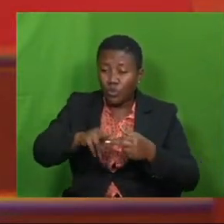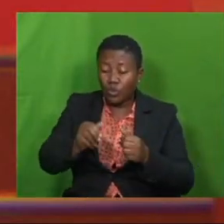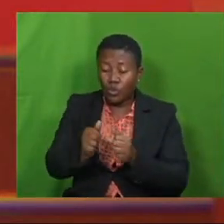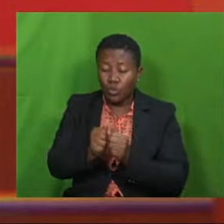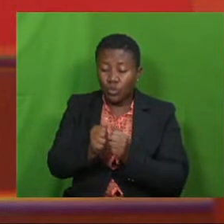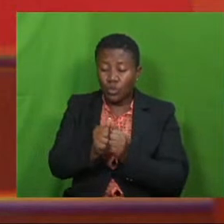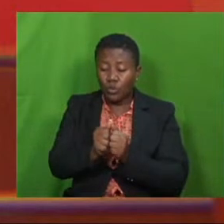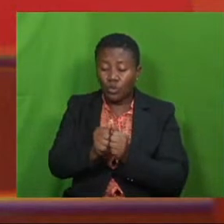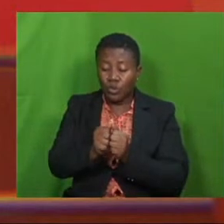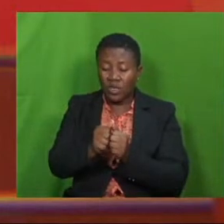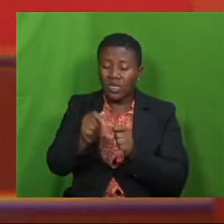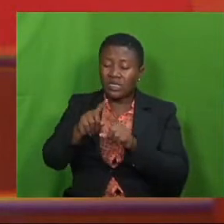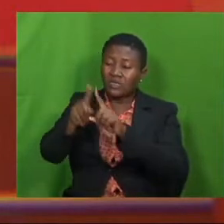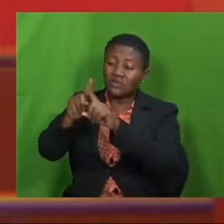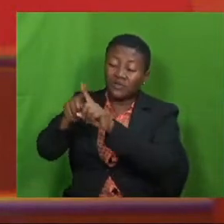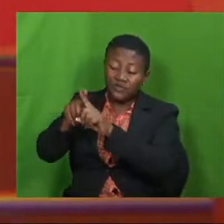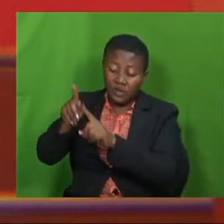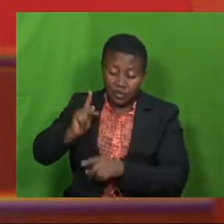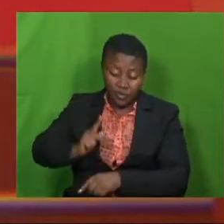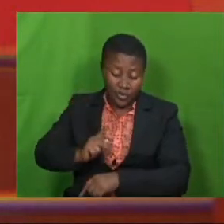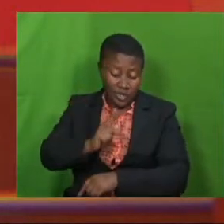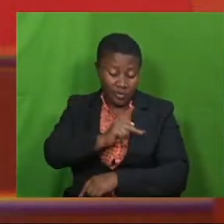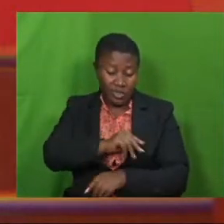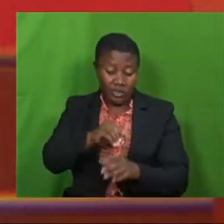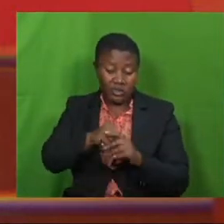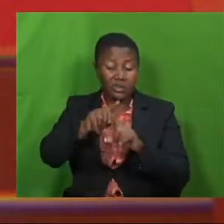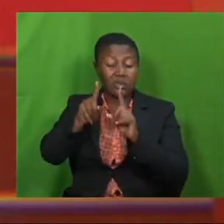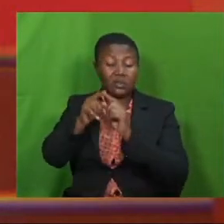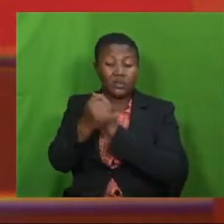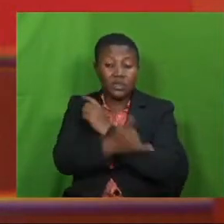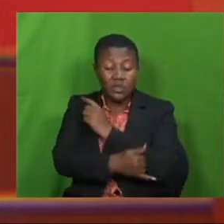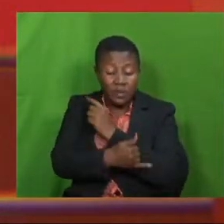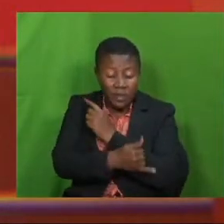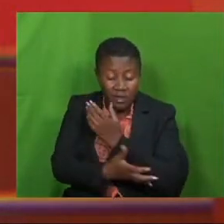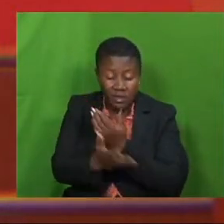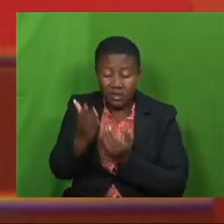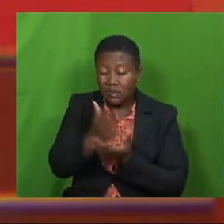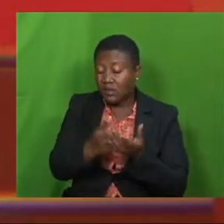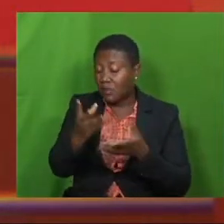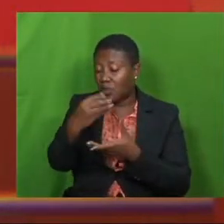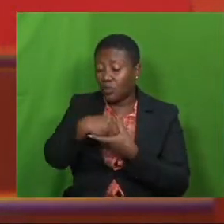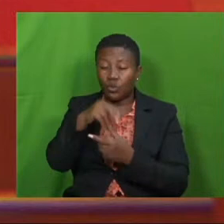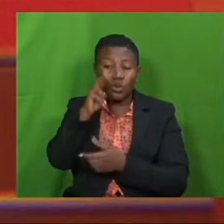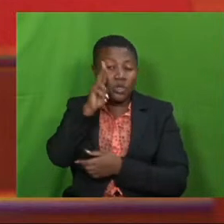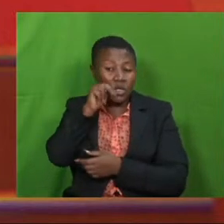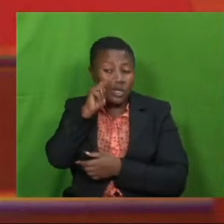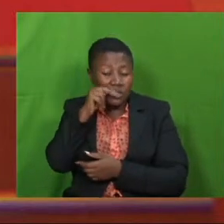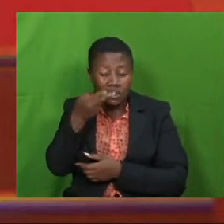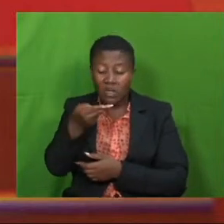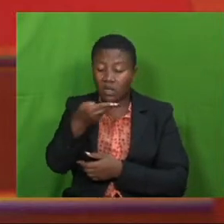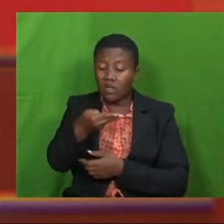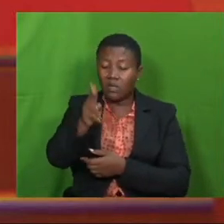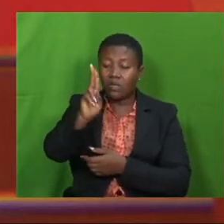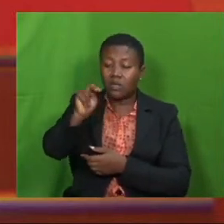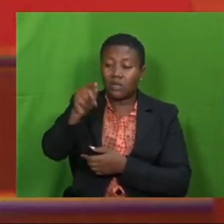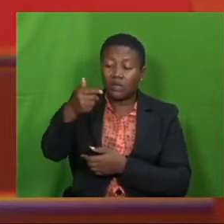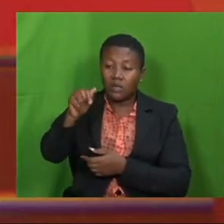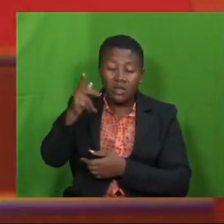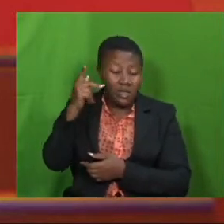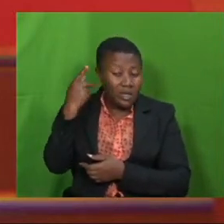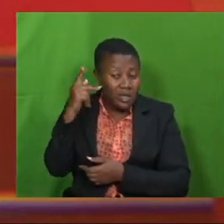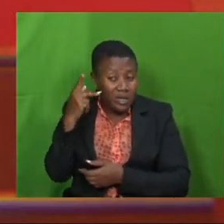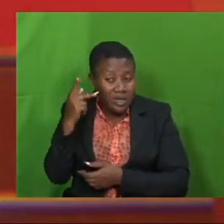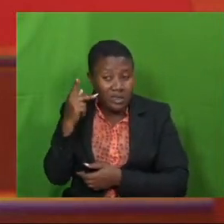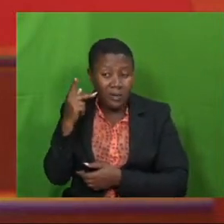of several other countries. These include Nigeria, Hungary, Kenya,